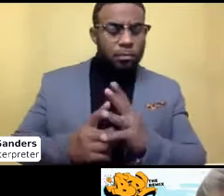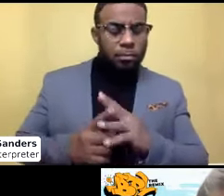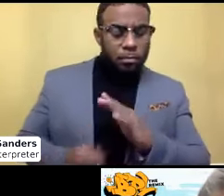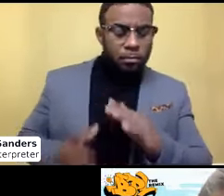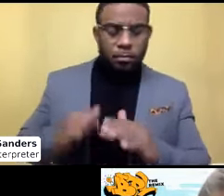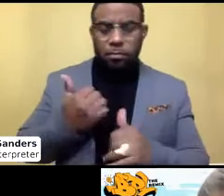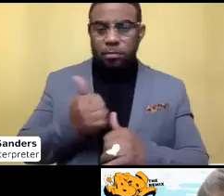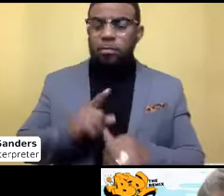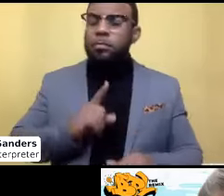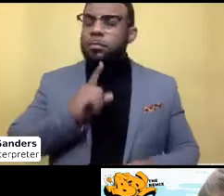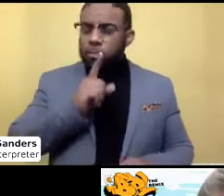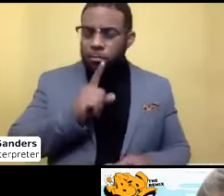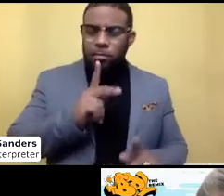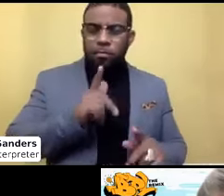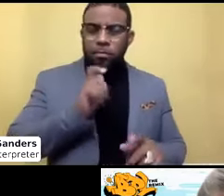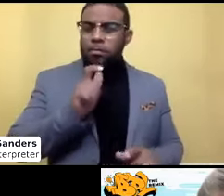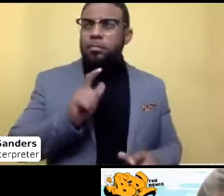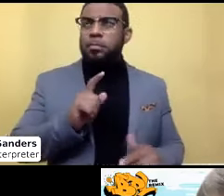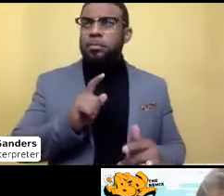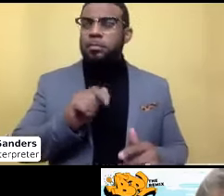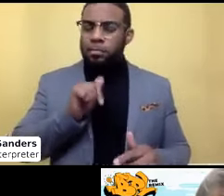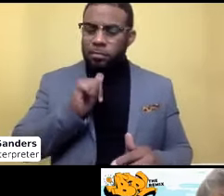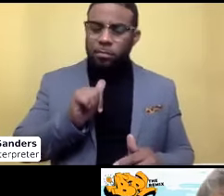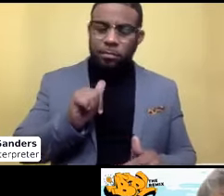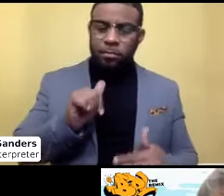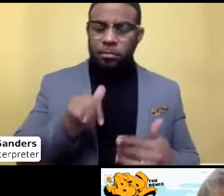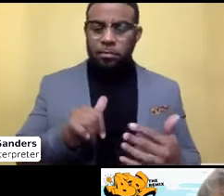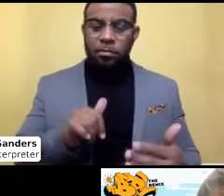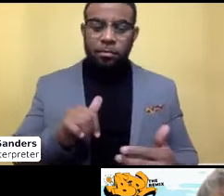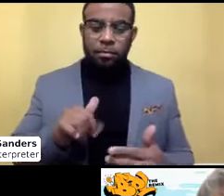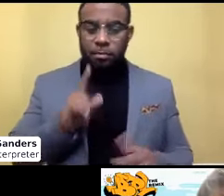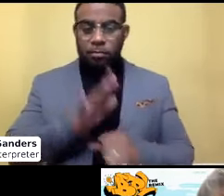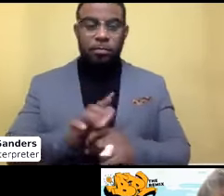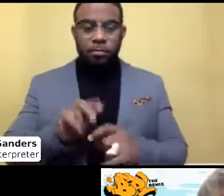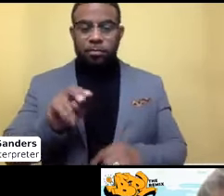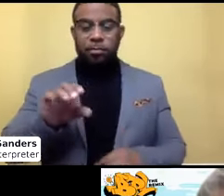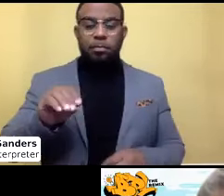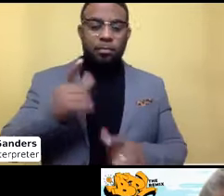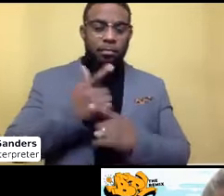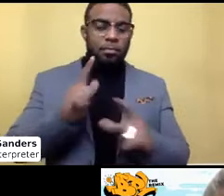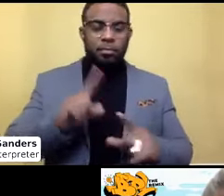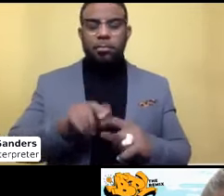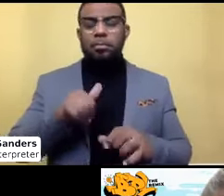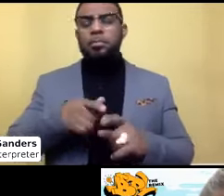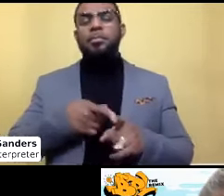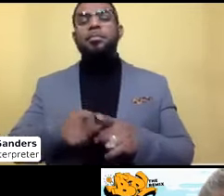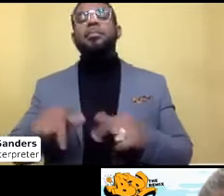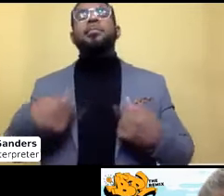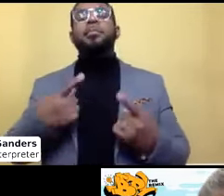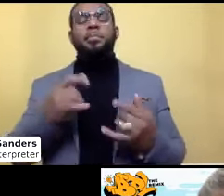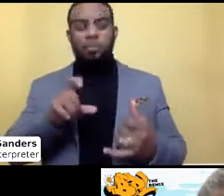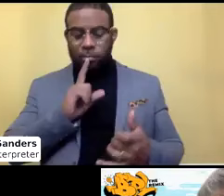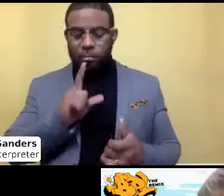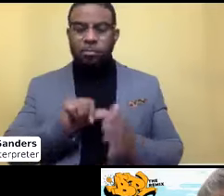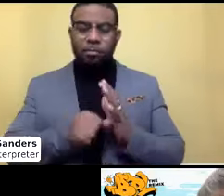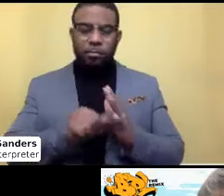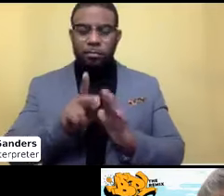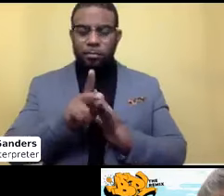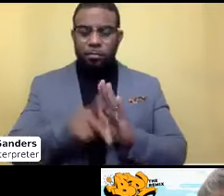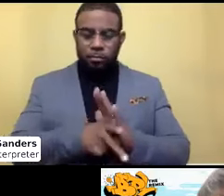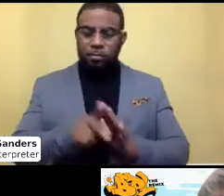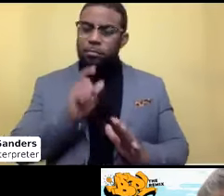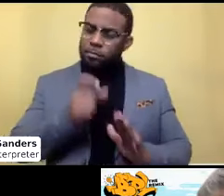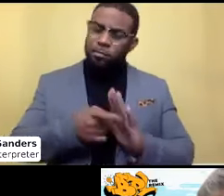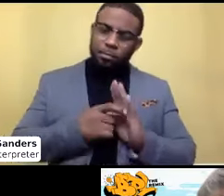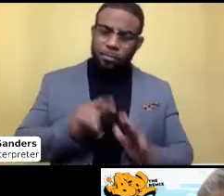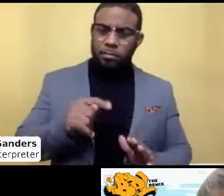real, people who are not so just so committed to neoliberalism. But in the meantime, we should be pushing policy. We should